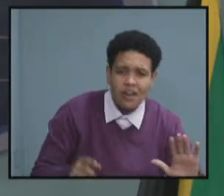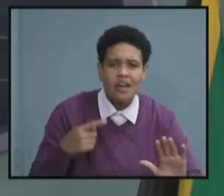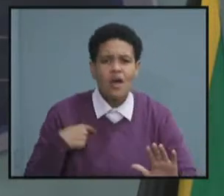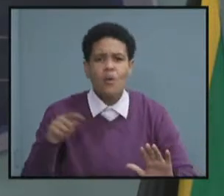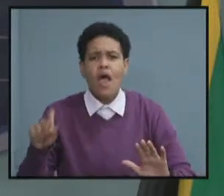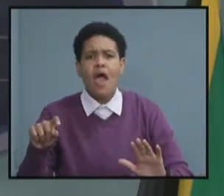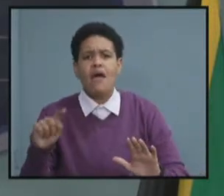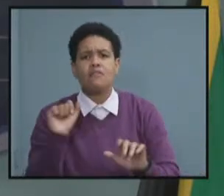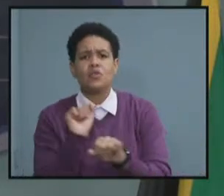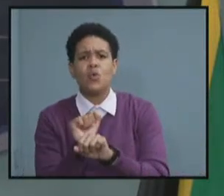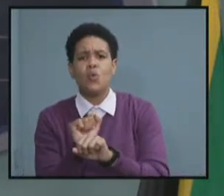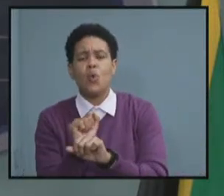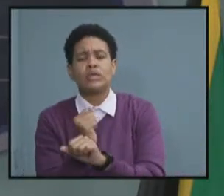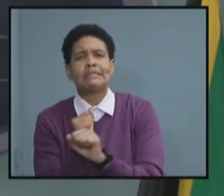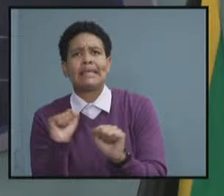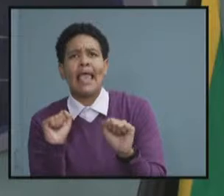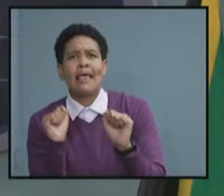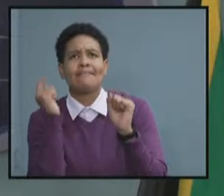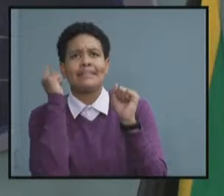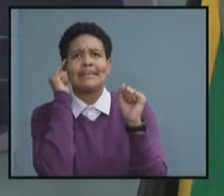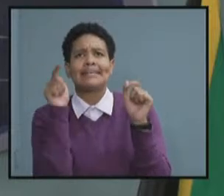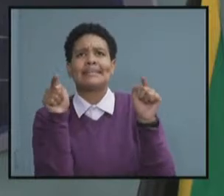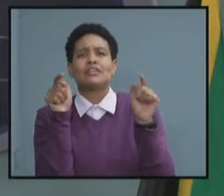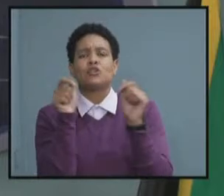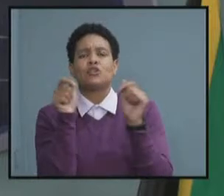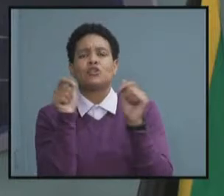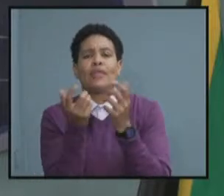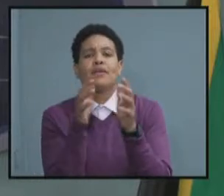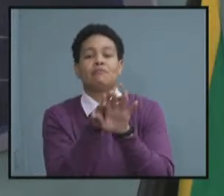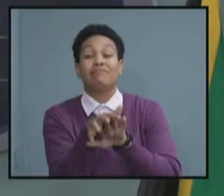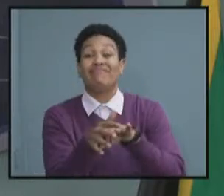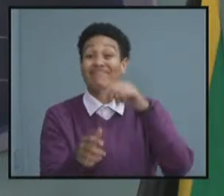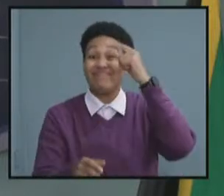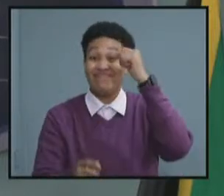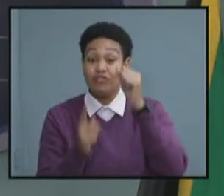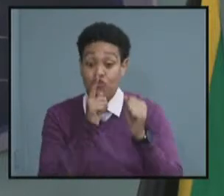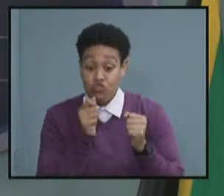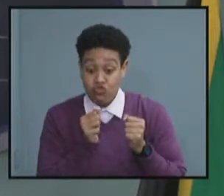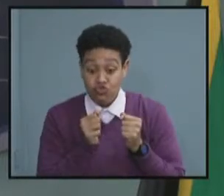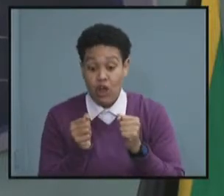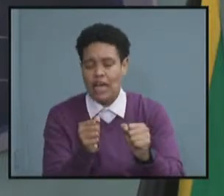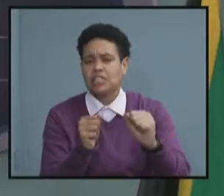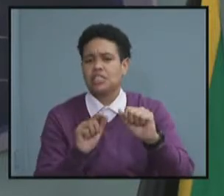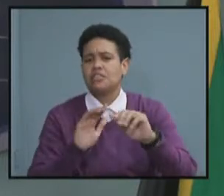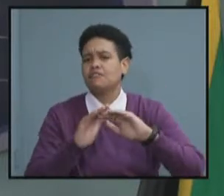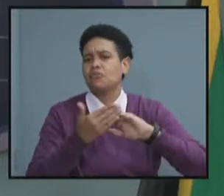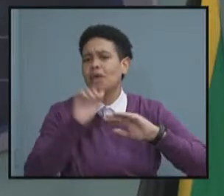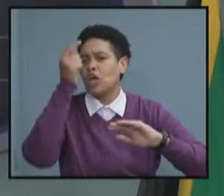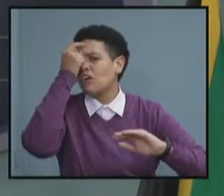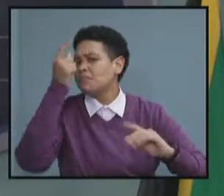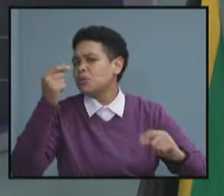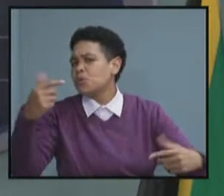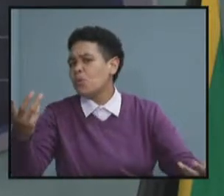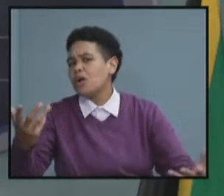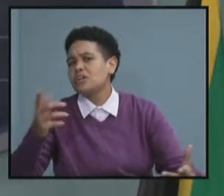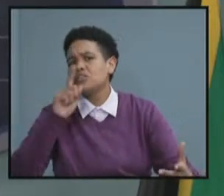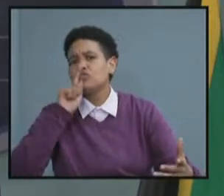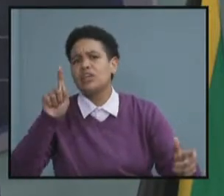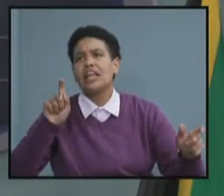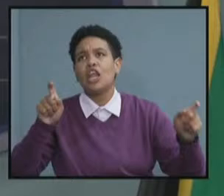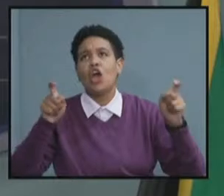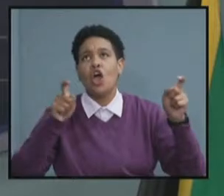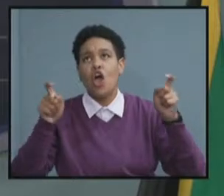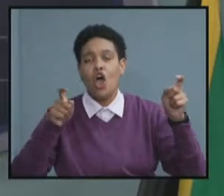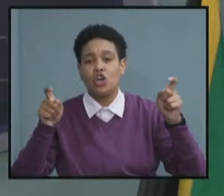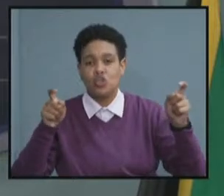have to work safer. The strategy of the government has been to